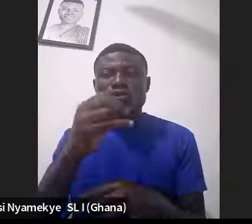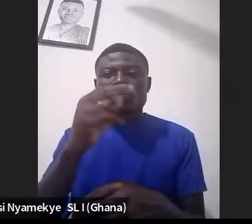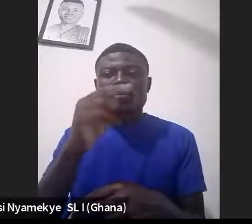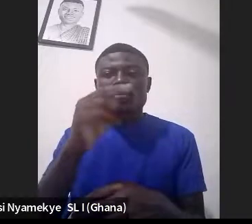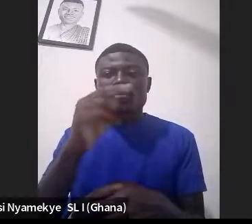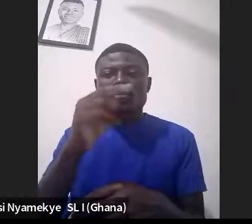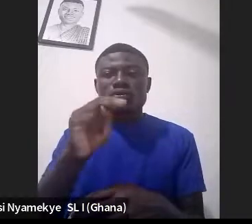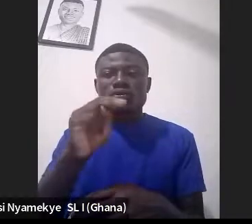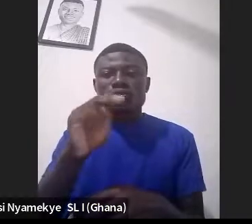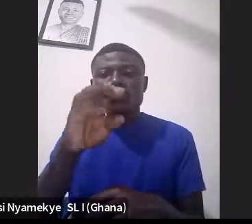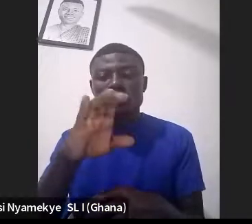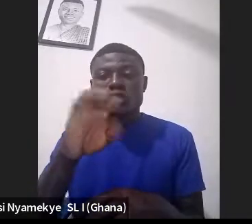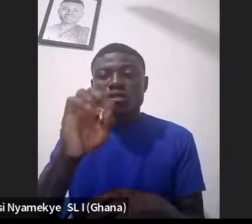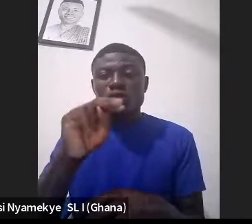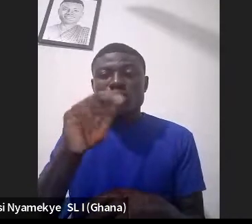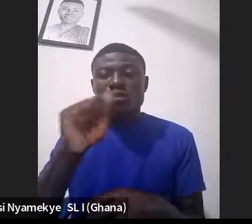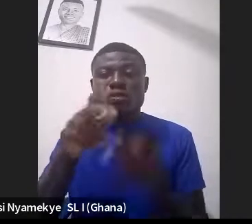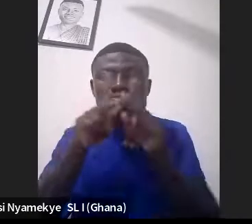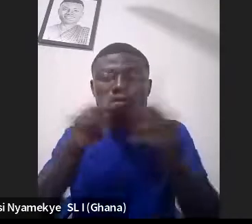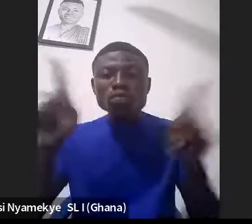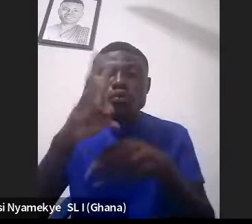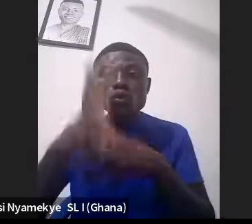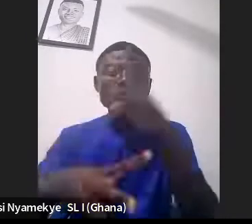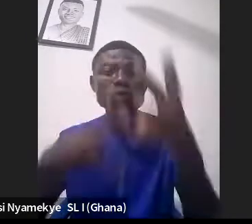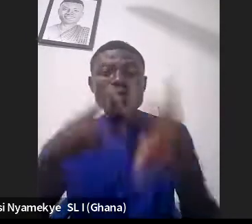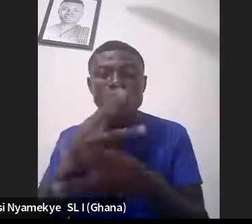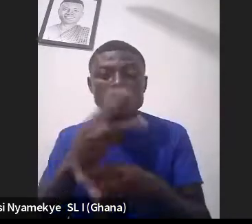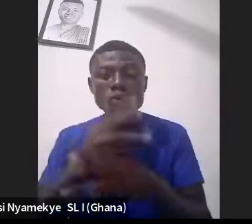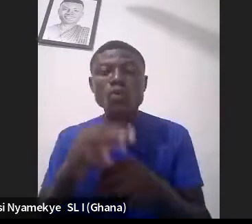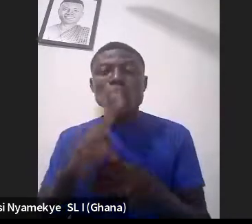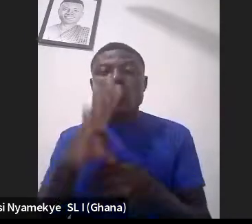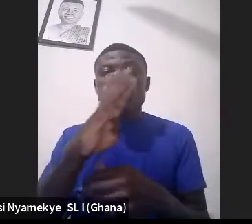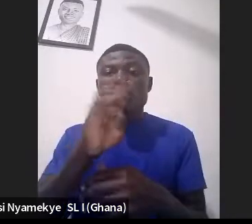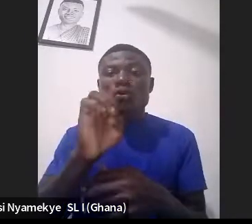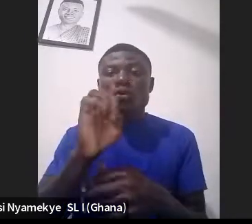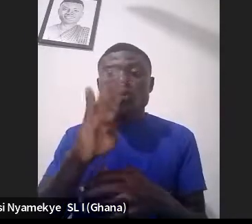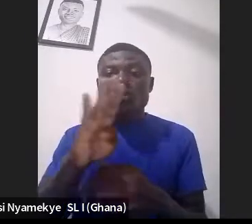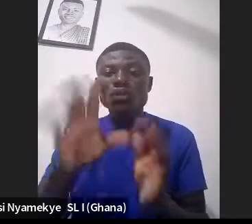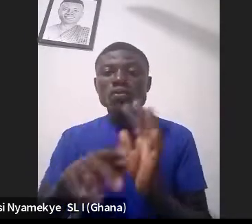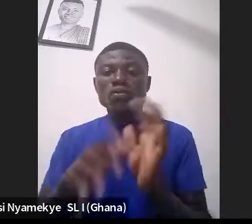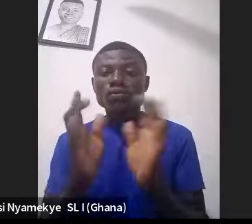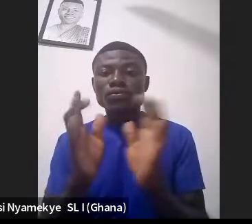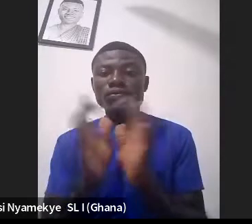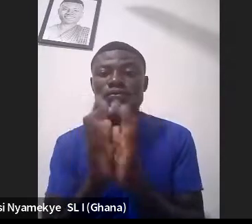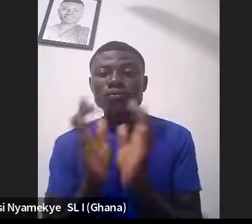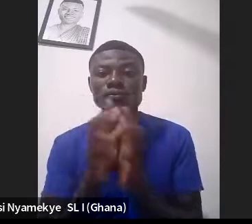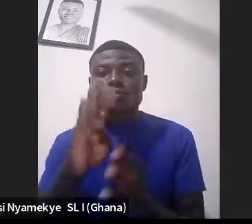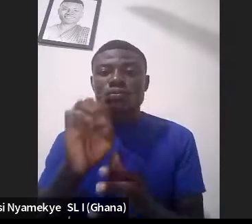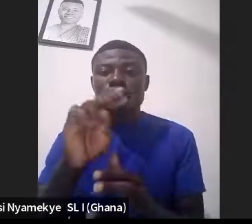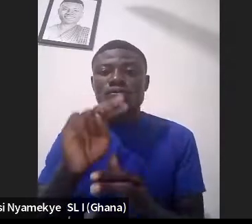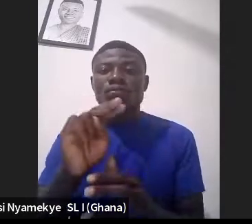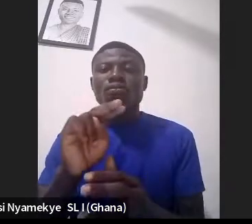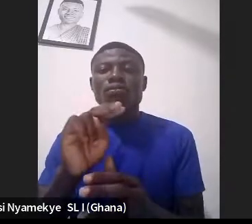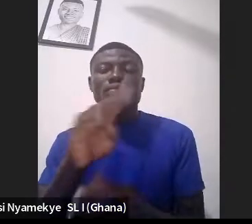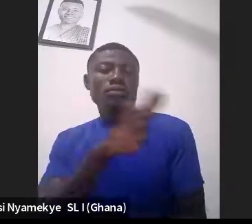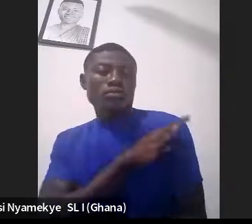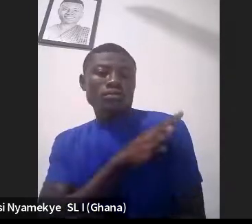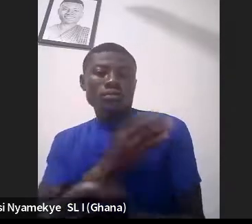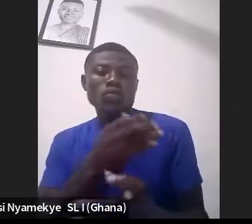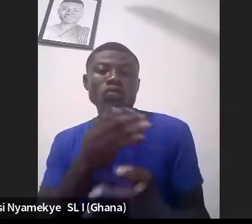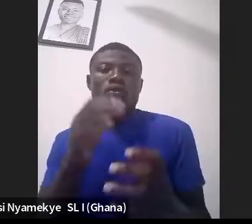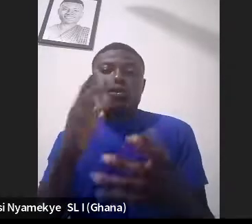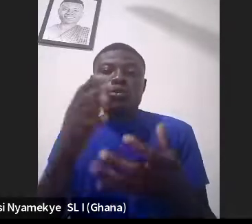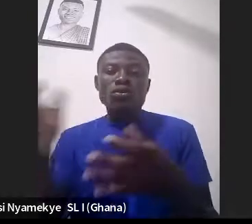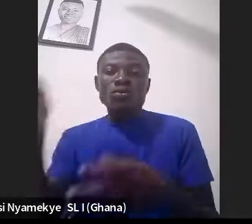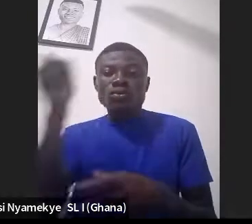viral. Like, it was all over the web. And they contacted Benjamin and said they would like him to be a Rubik's Cube ambassador